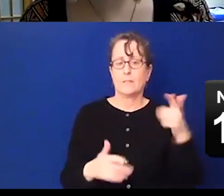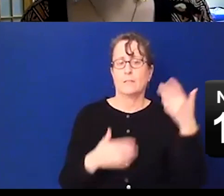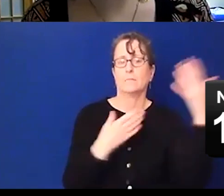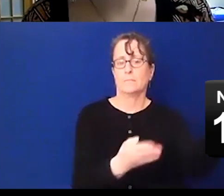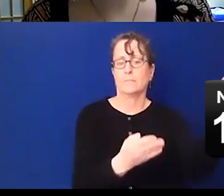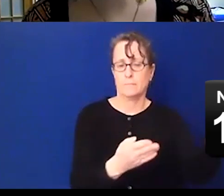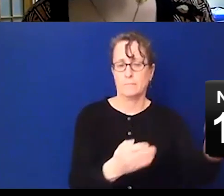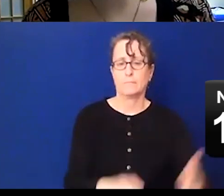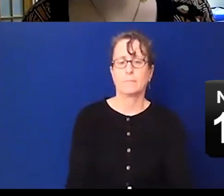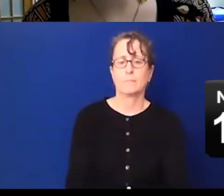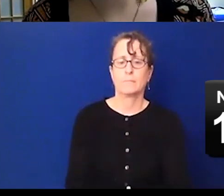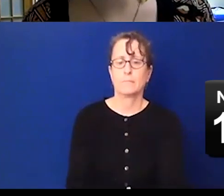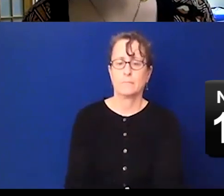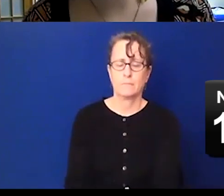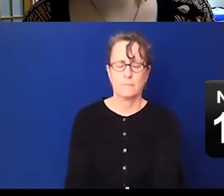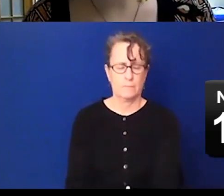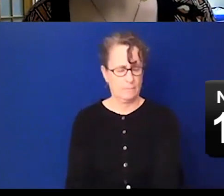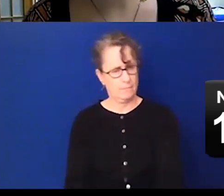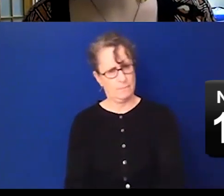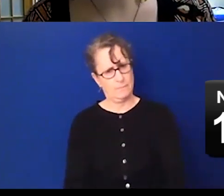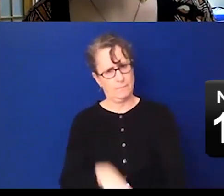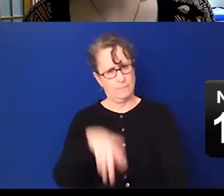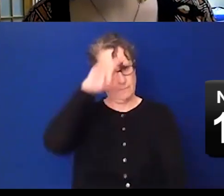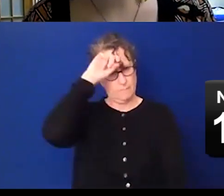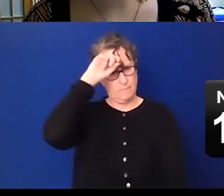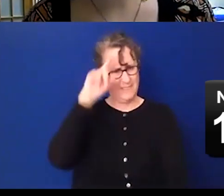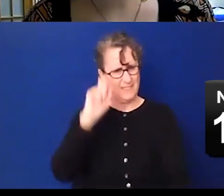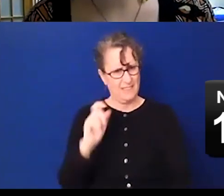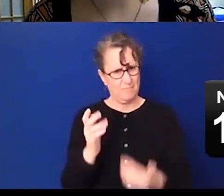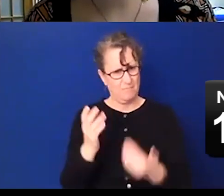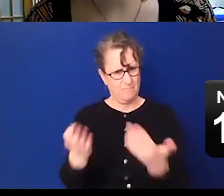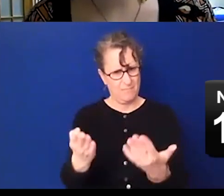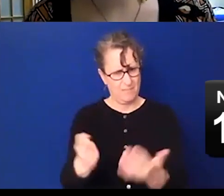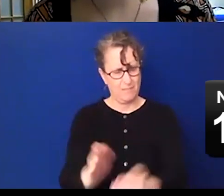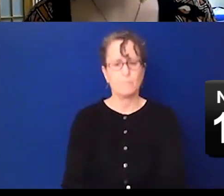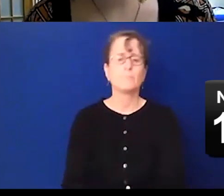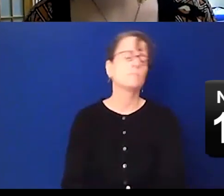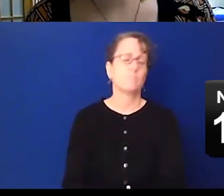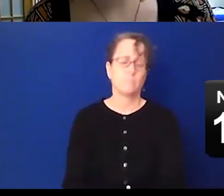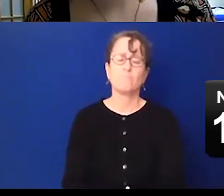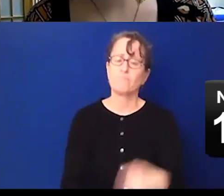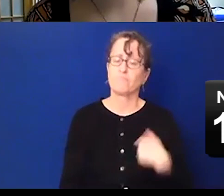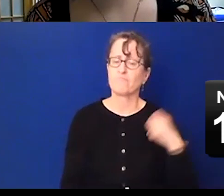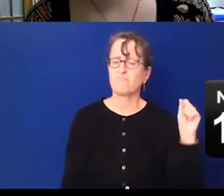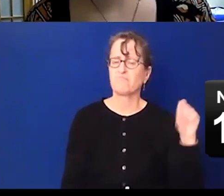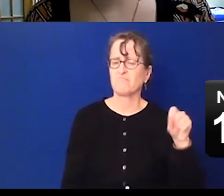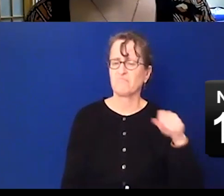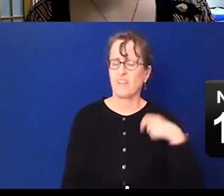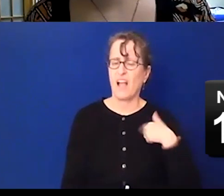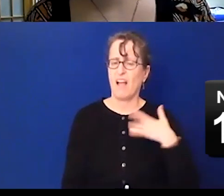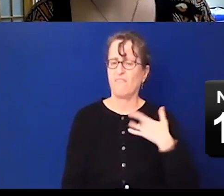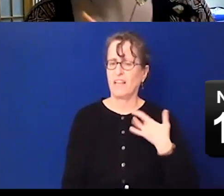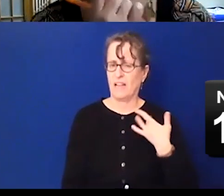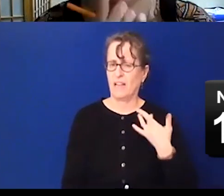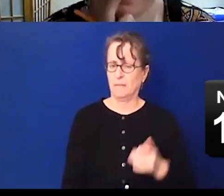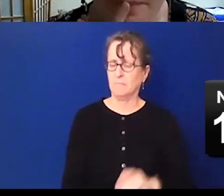Does that need to be a motion? Yes. I think it does,